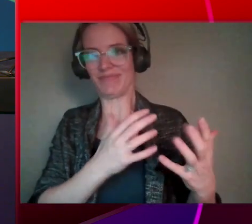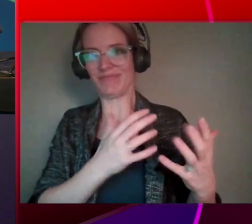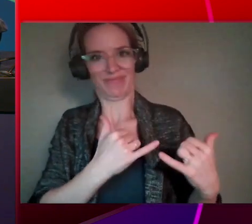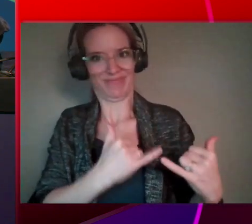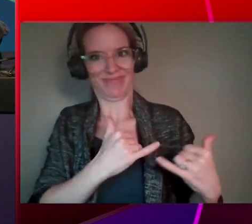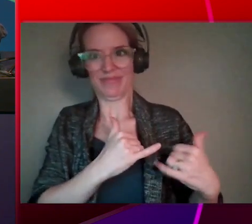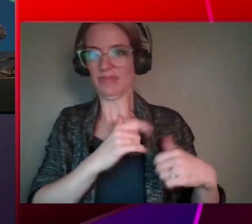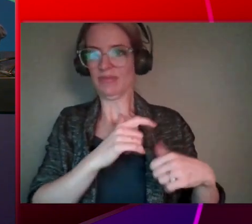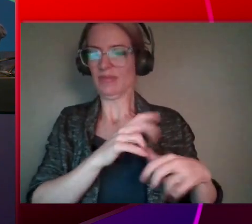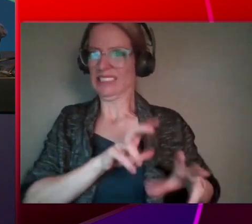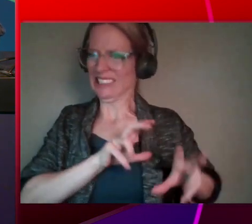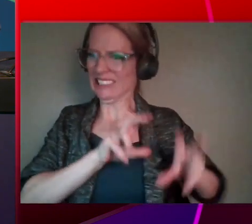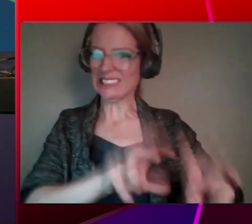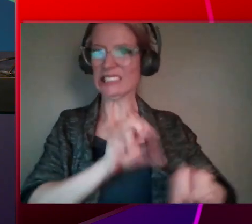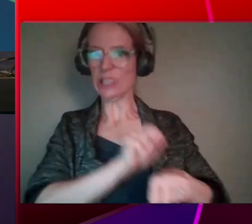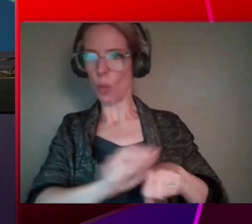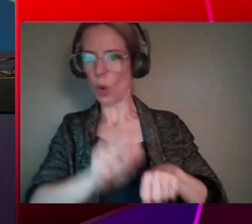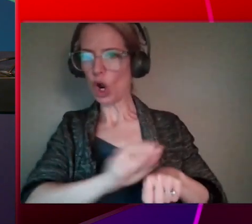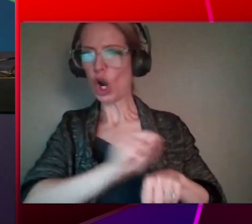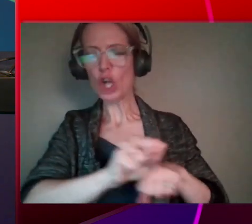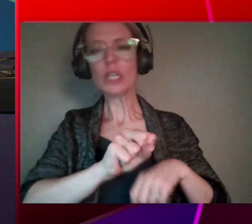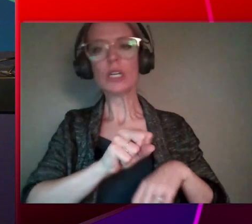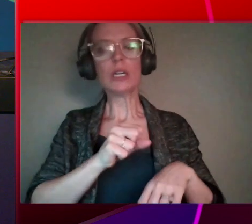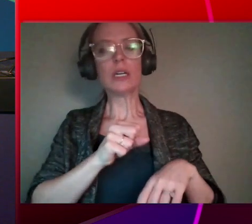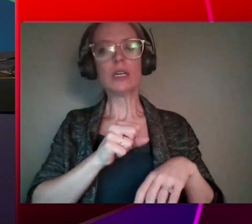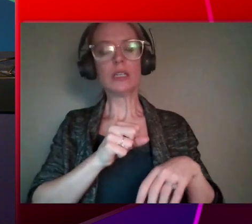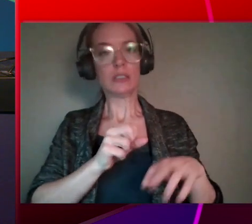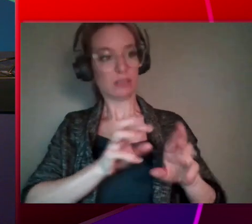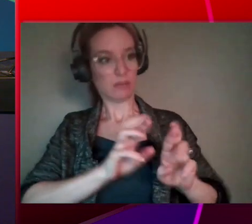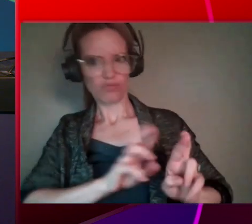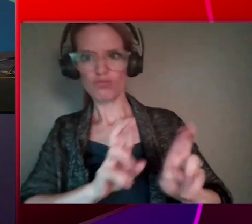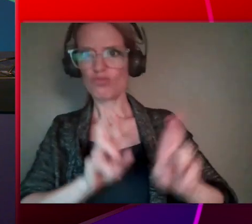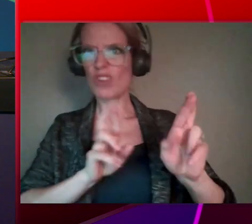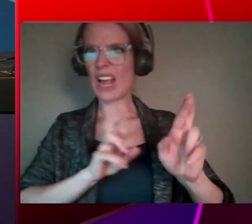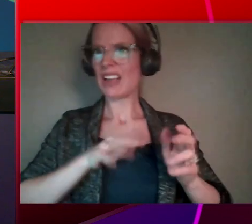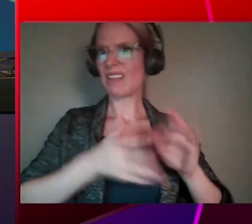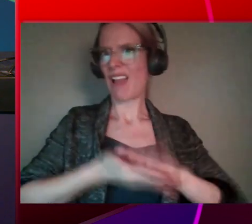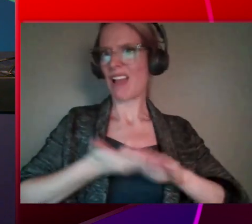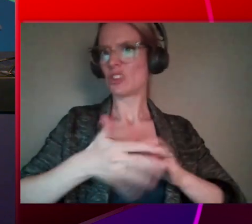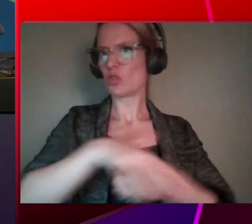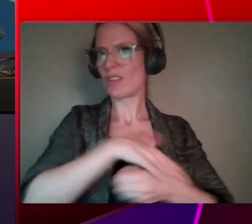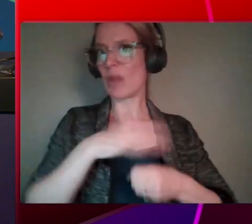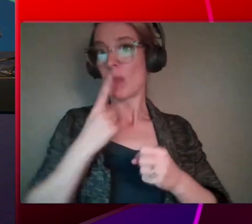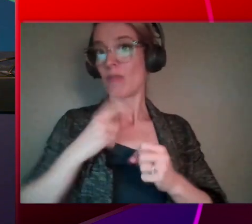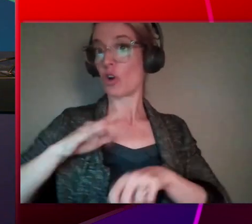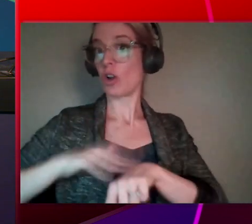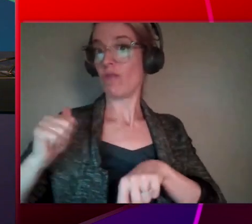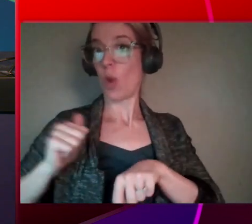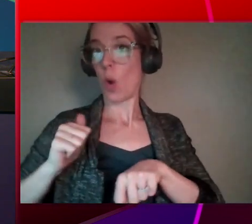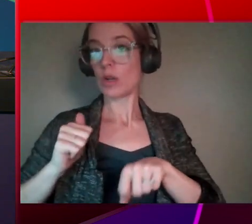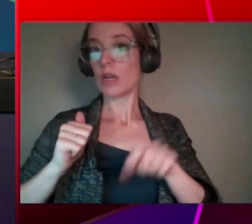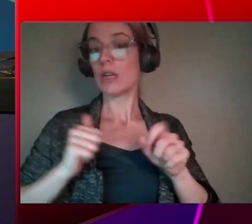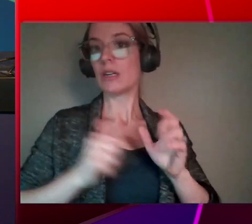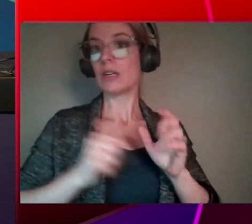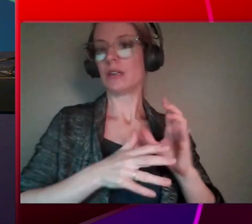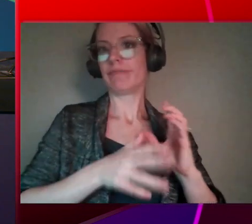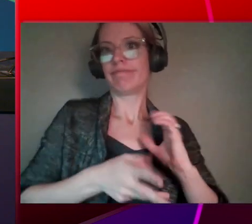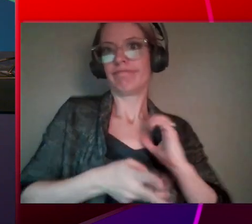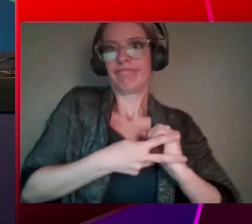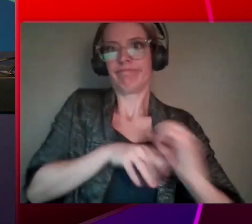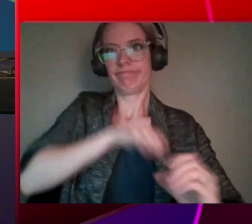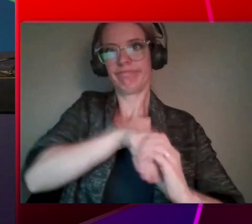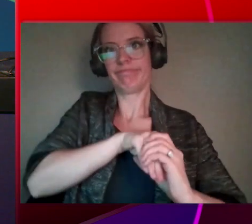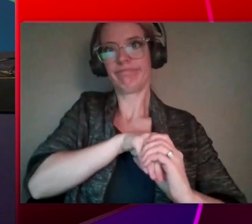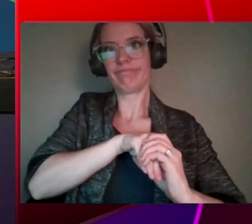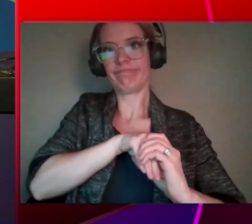time-intensive work of readying your execution environment for an invoke. We've cached that, and we're essentially reusing